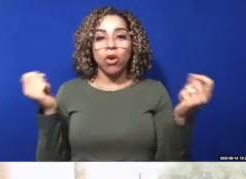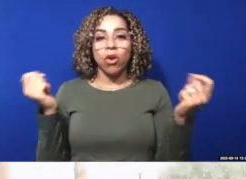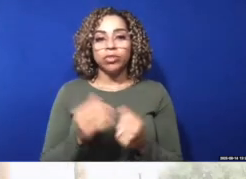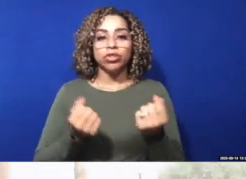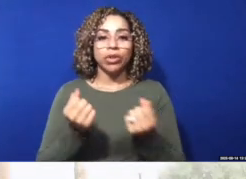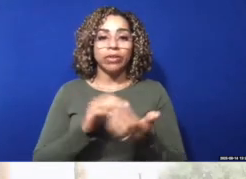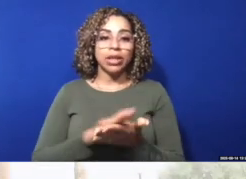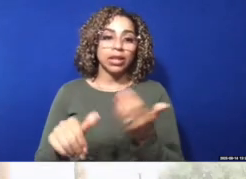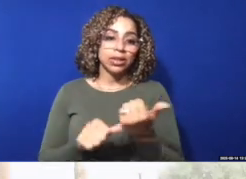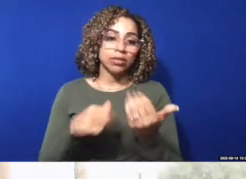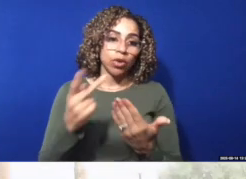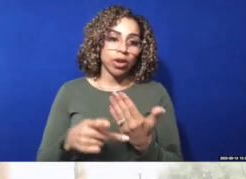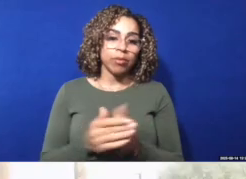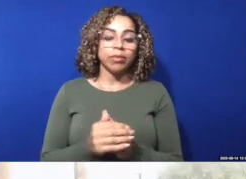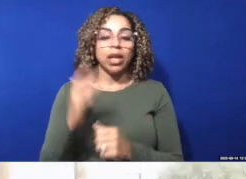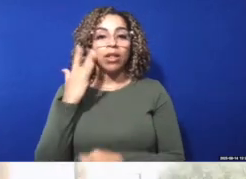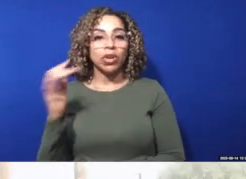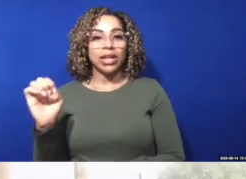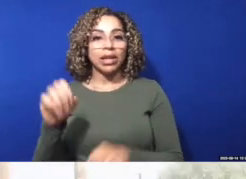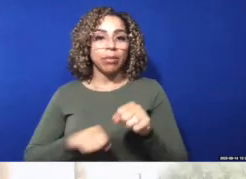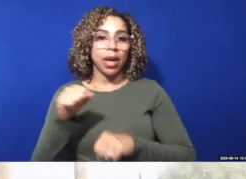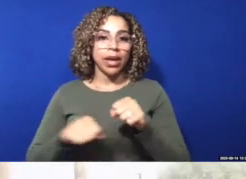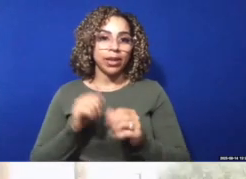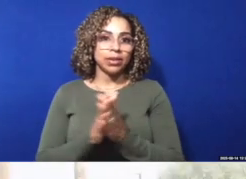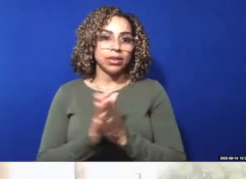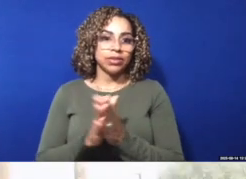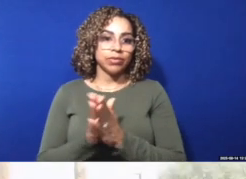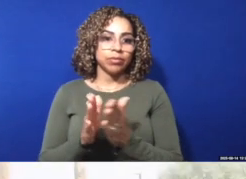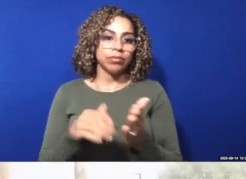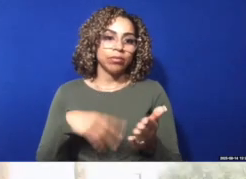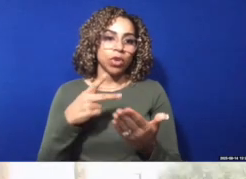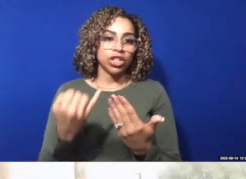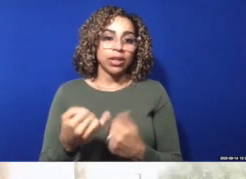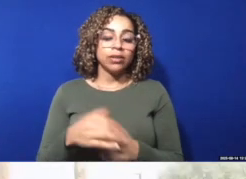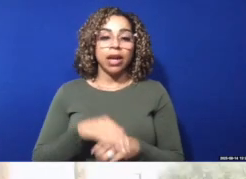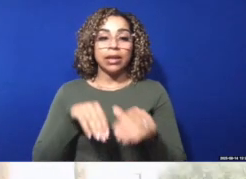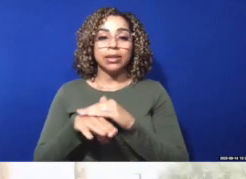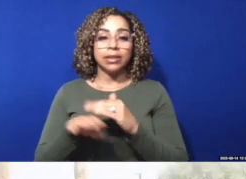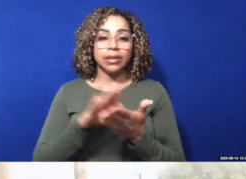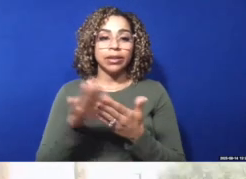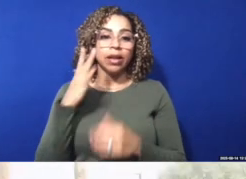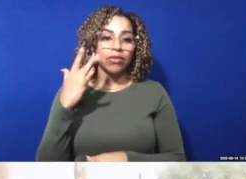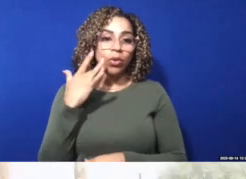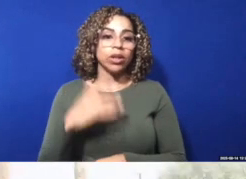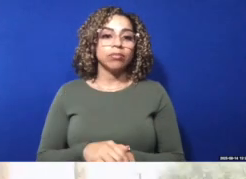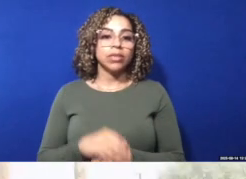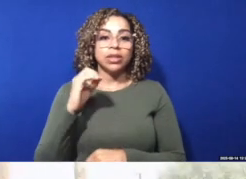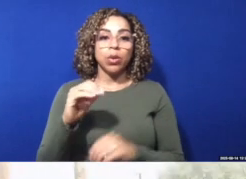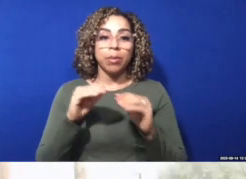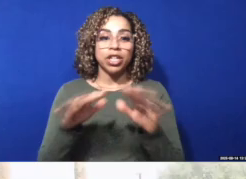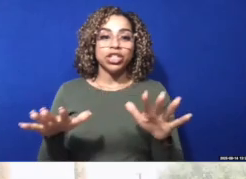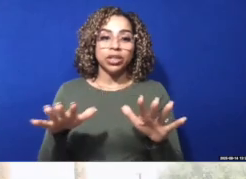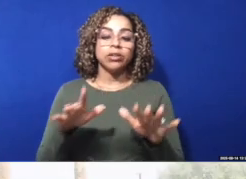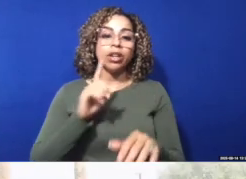California E-Bike Incentive Project, Access Clean California, the Zero Emission Assurance Project, and the California Integrated Travel